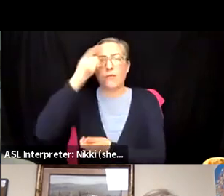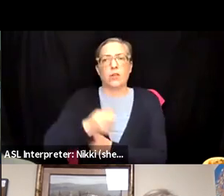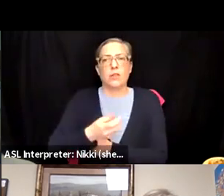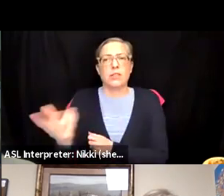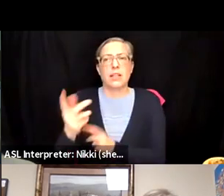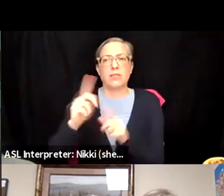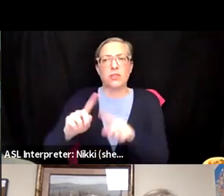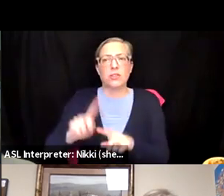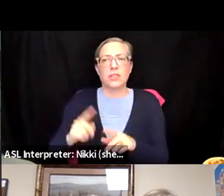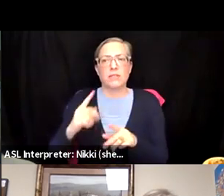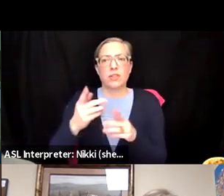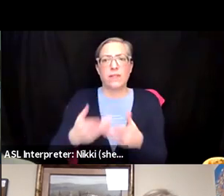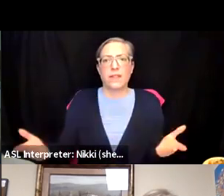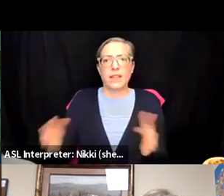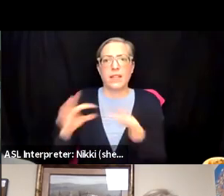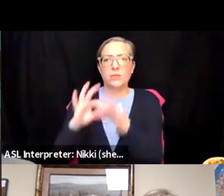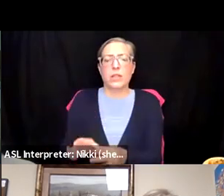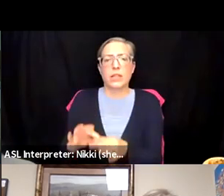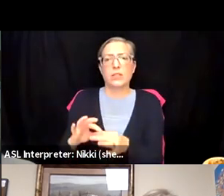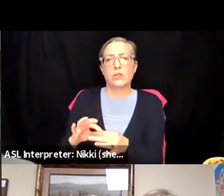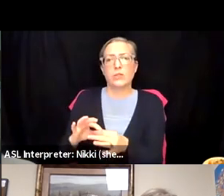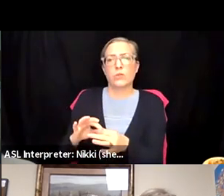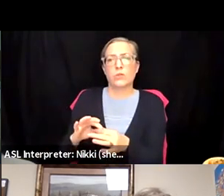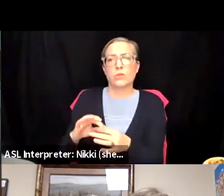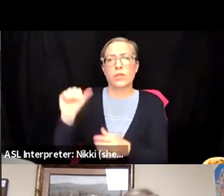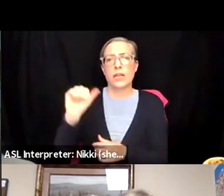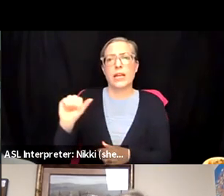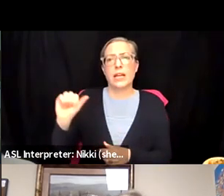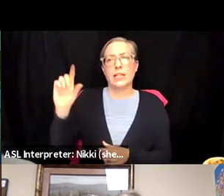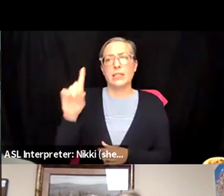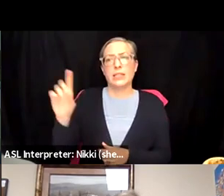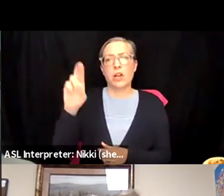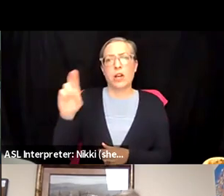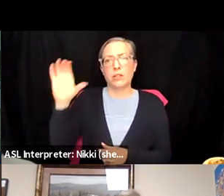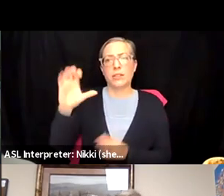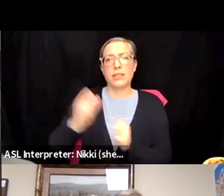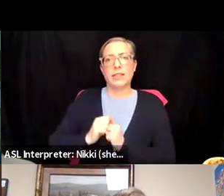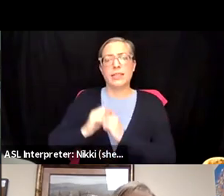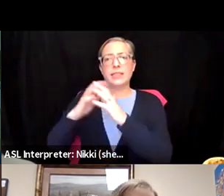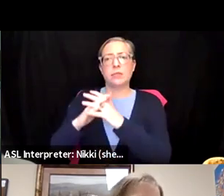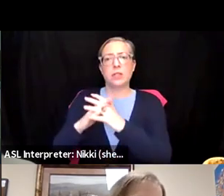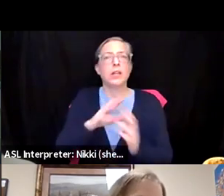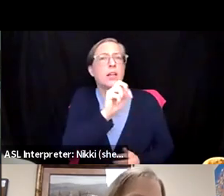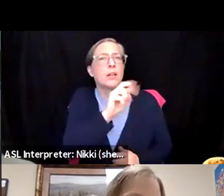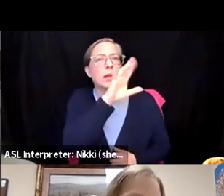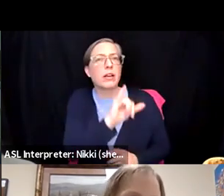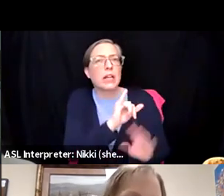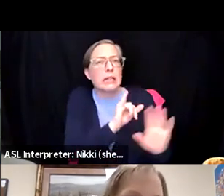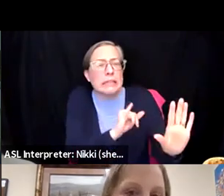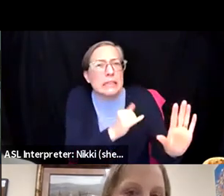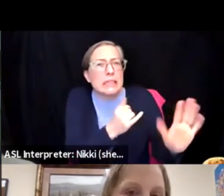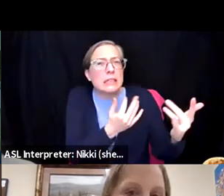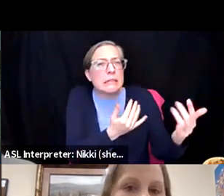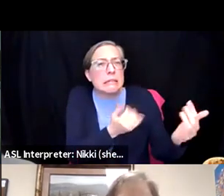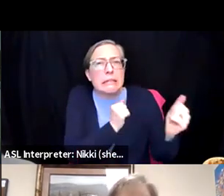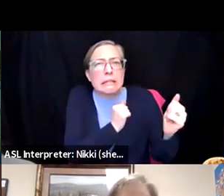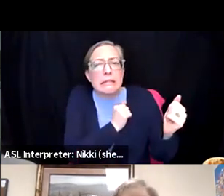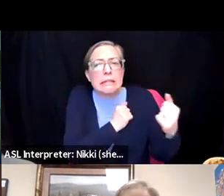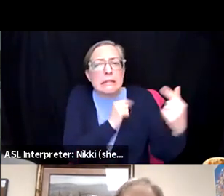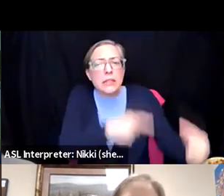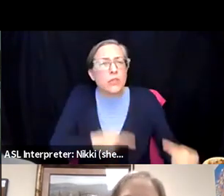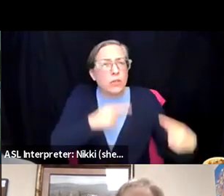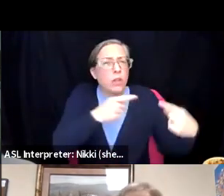since its inception. Just a minute, Mary. Really happy. Just a minute, Mary. Some of the folks are having some difficulty hearing